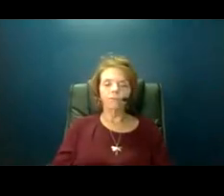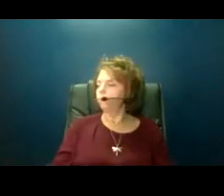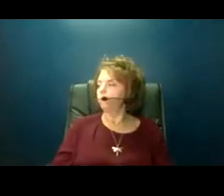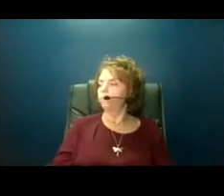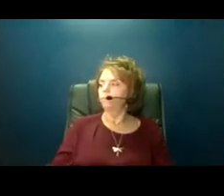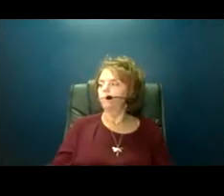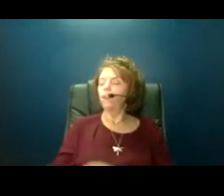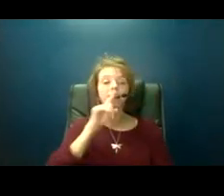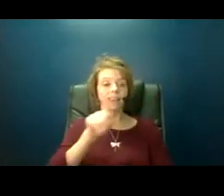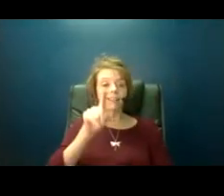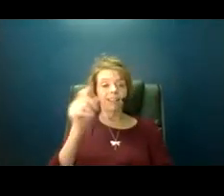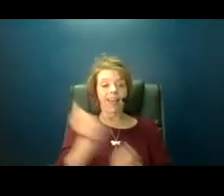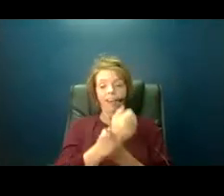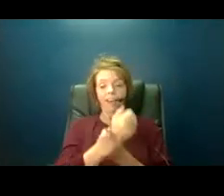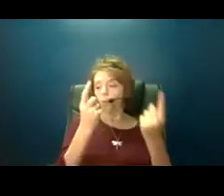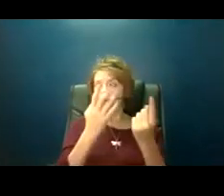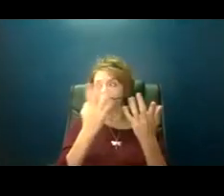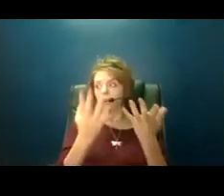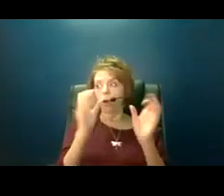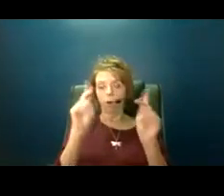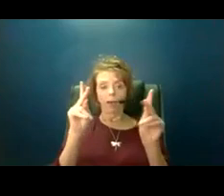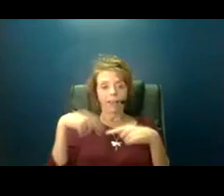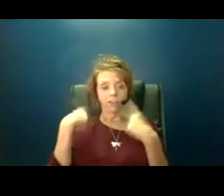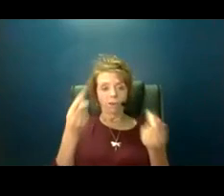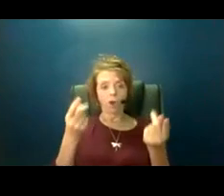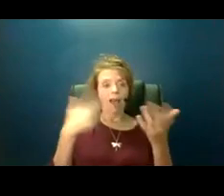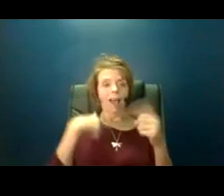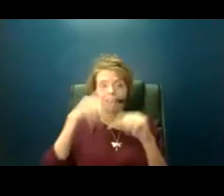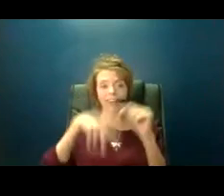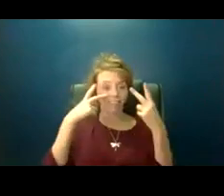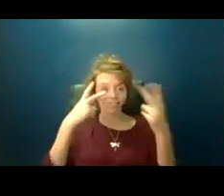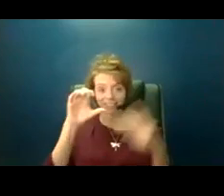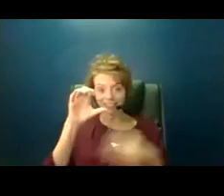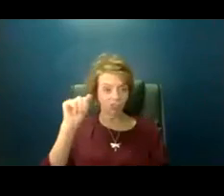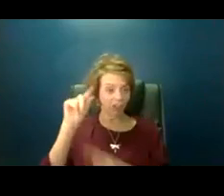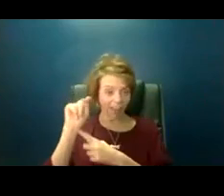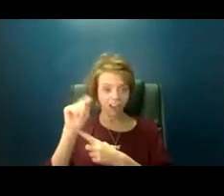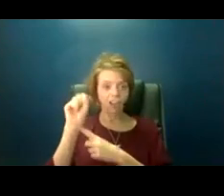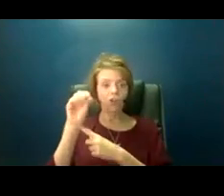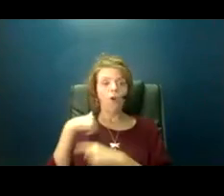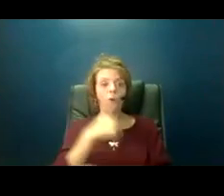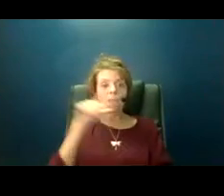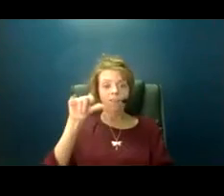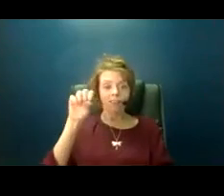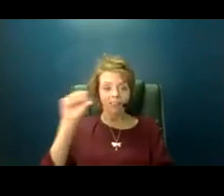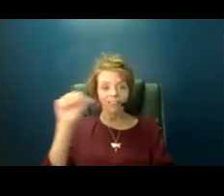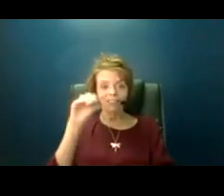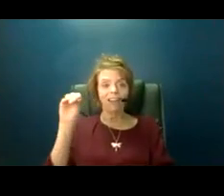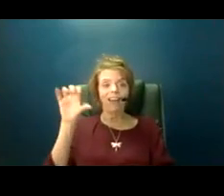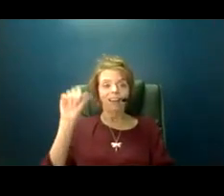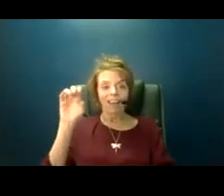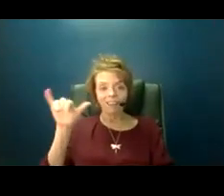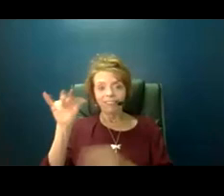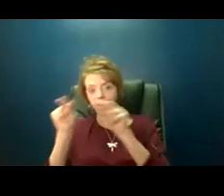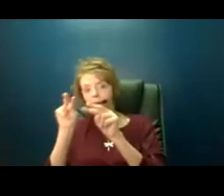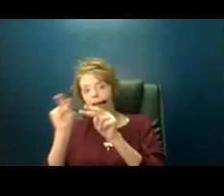Is everybody okay so far? I can't see the chat, so we've got Lisa and Casey and some folks monitoring that.